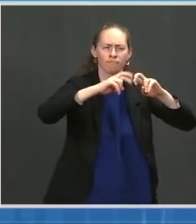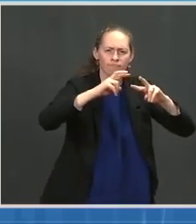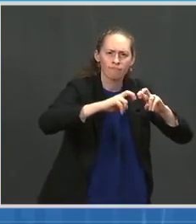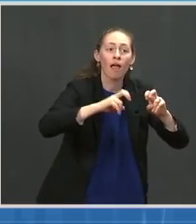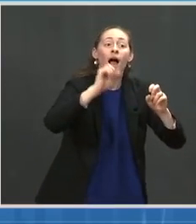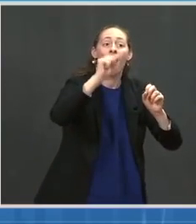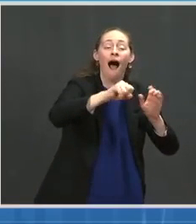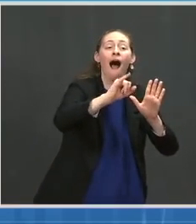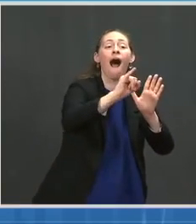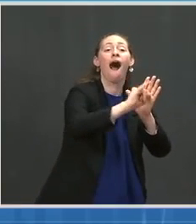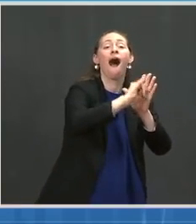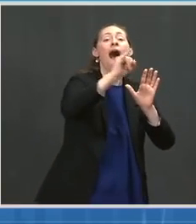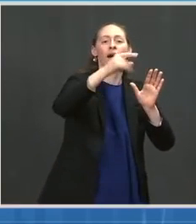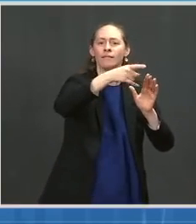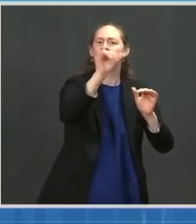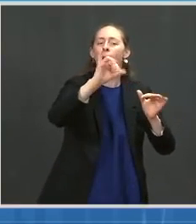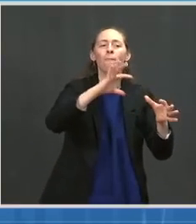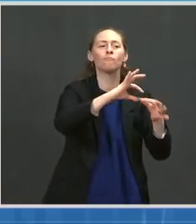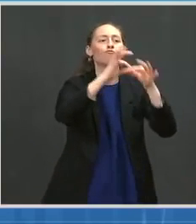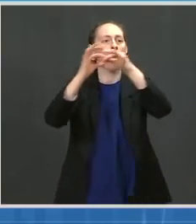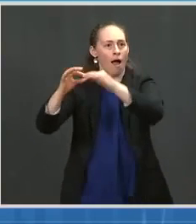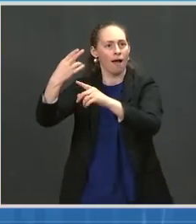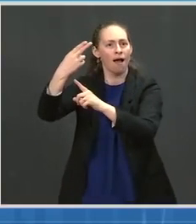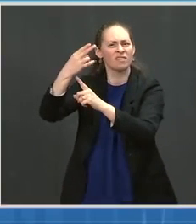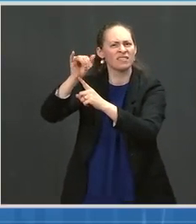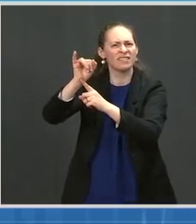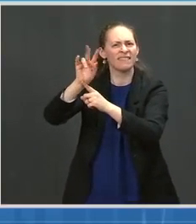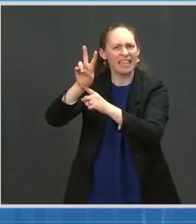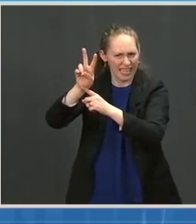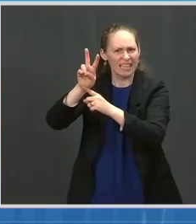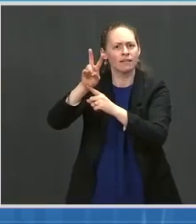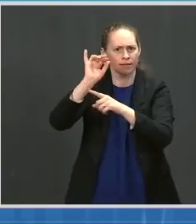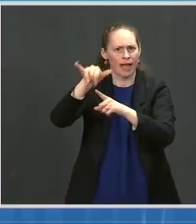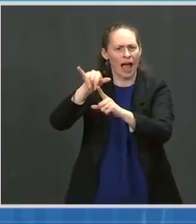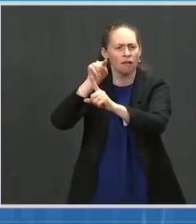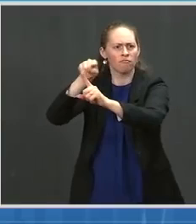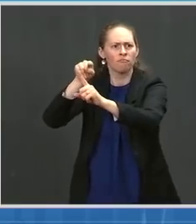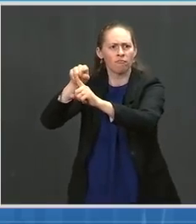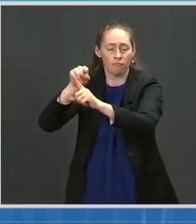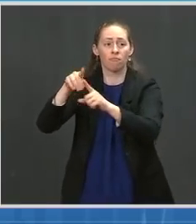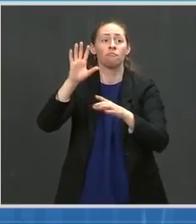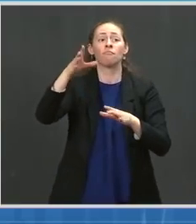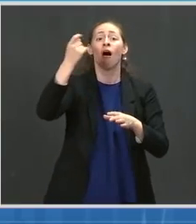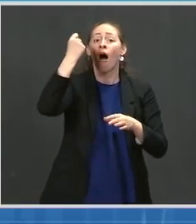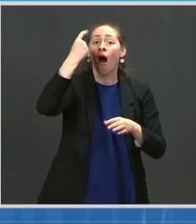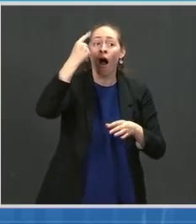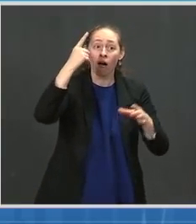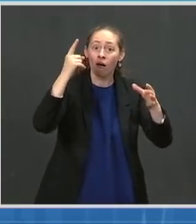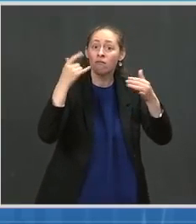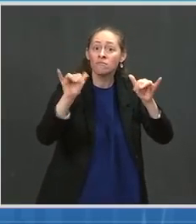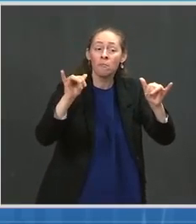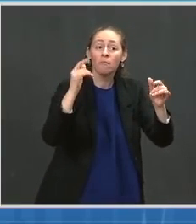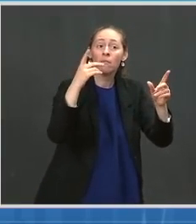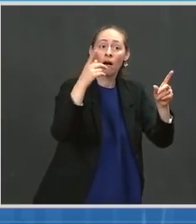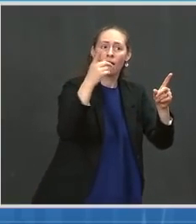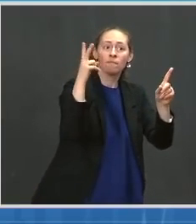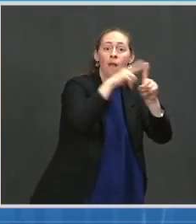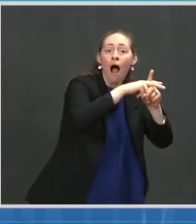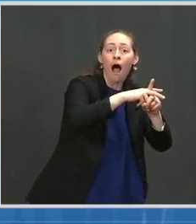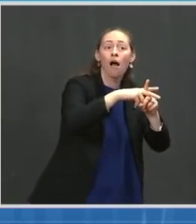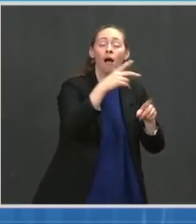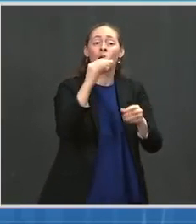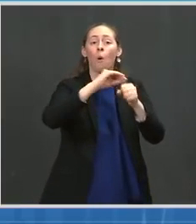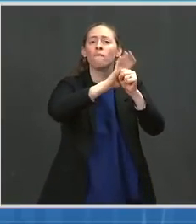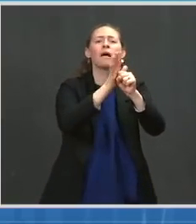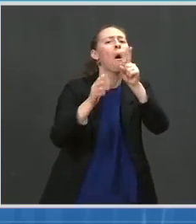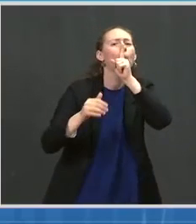HIV envelope trimer. Nothing at all to do with coronavirus. They were using these technologies to get the